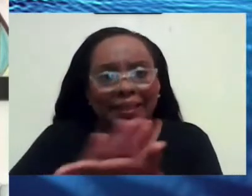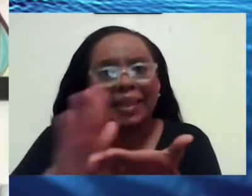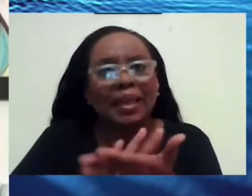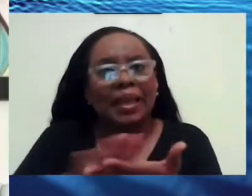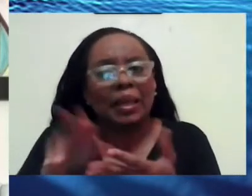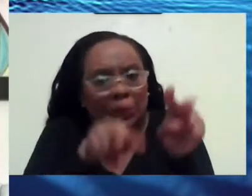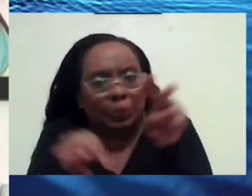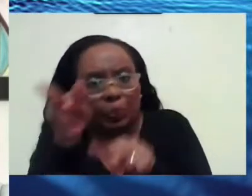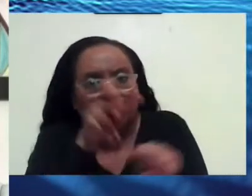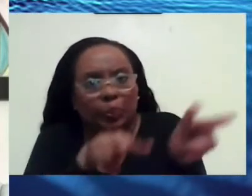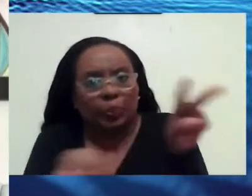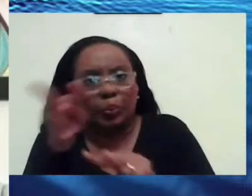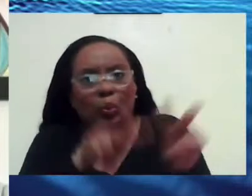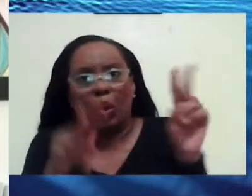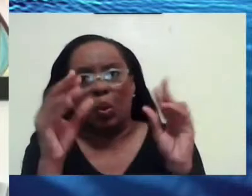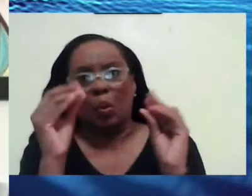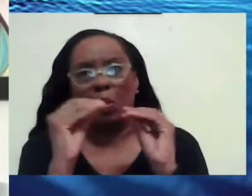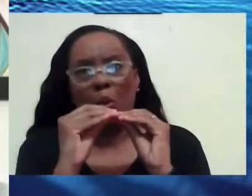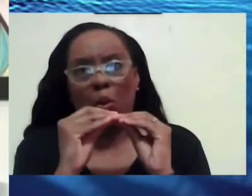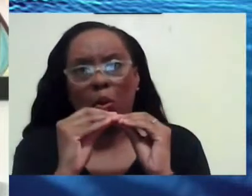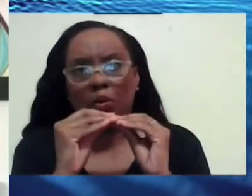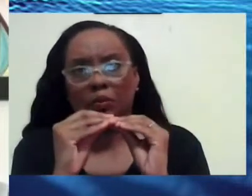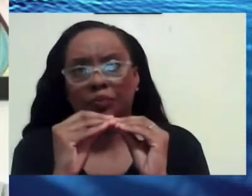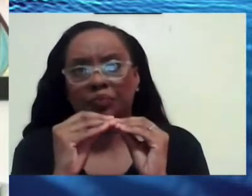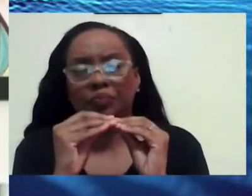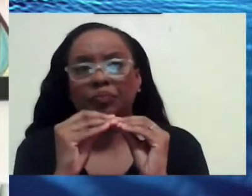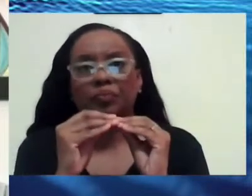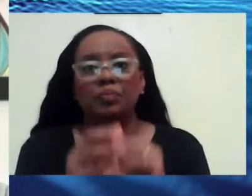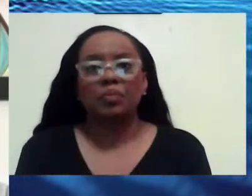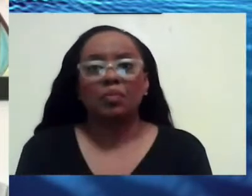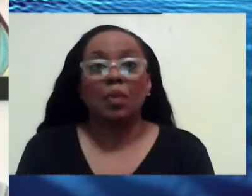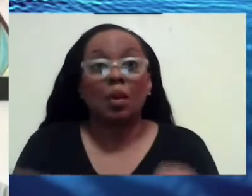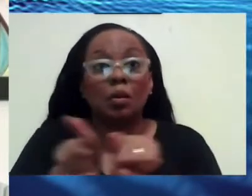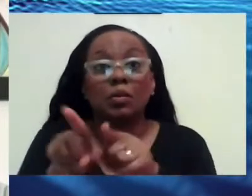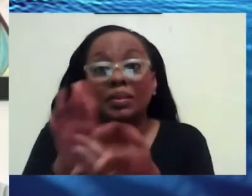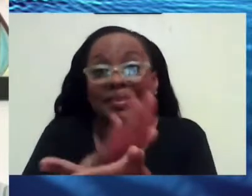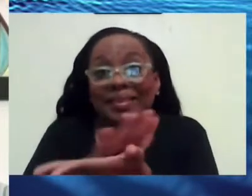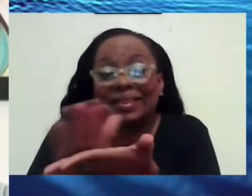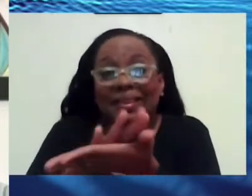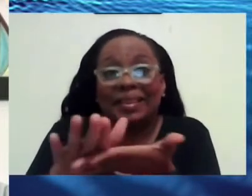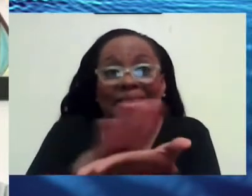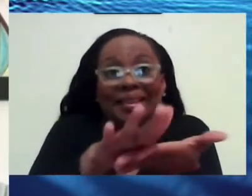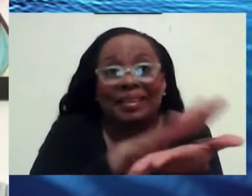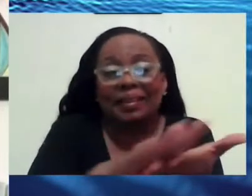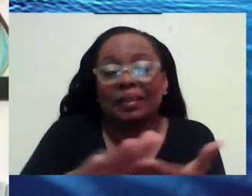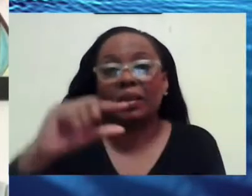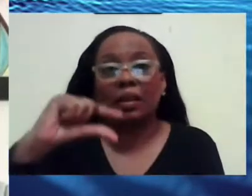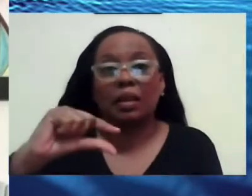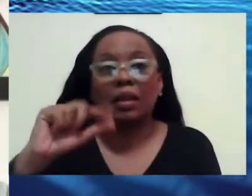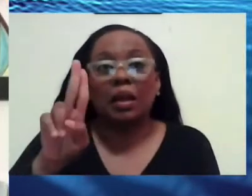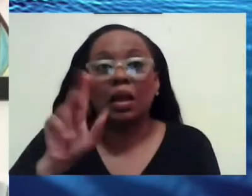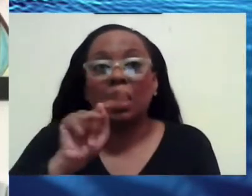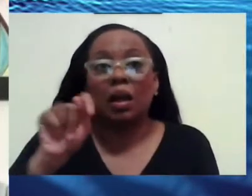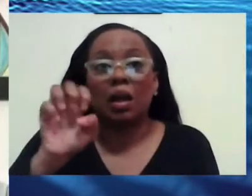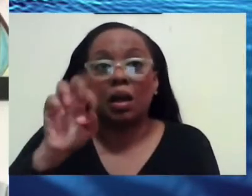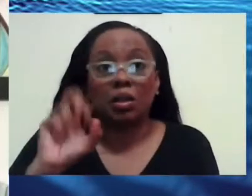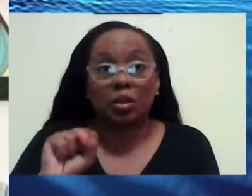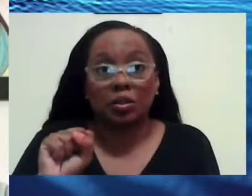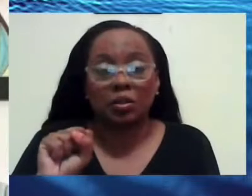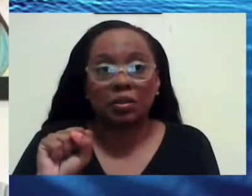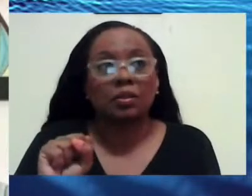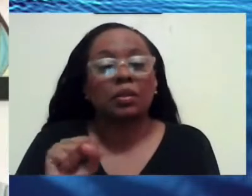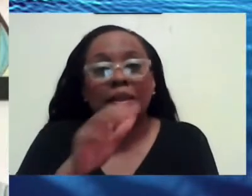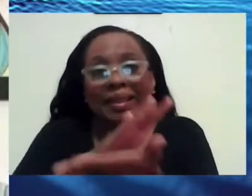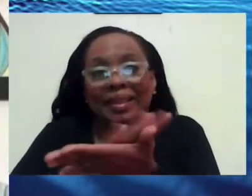inspected by the relevant professionals. And of course, the issue of clearing the gutters and properly disposing of the ash will require its